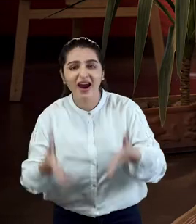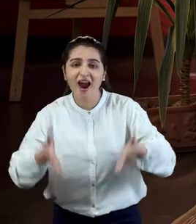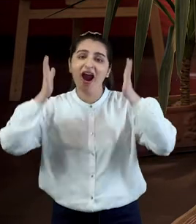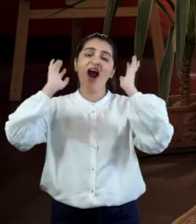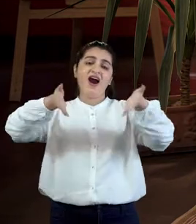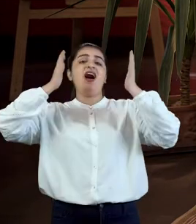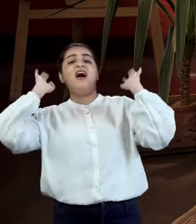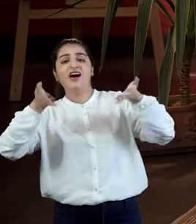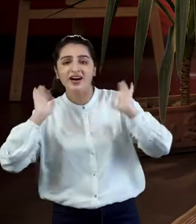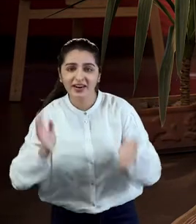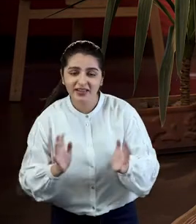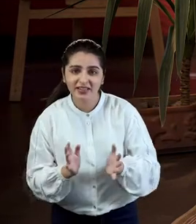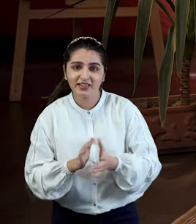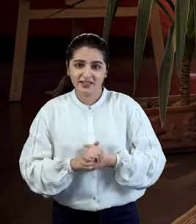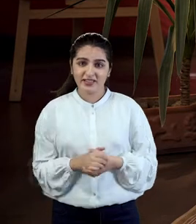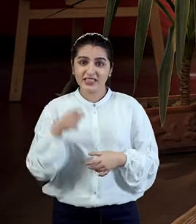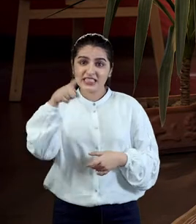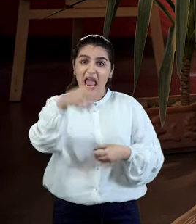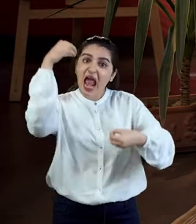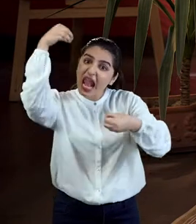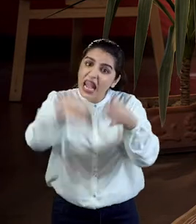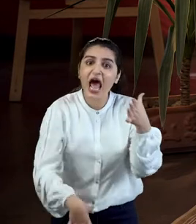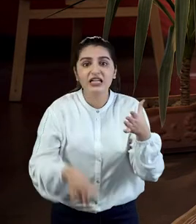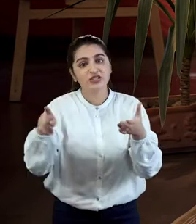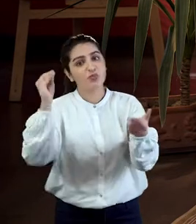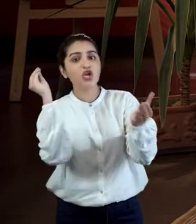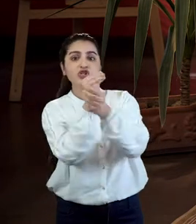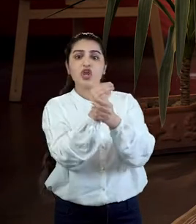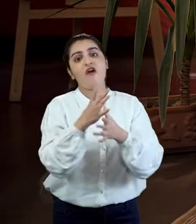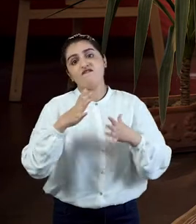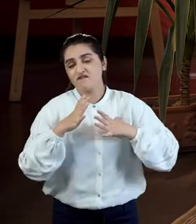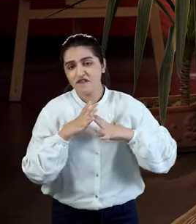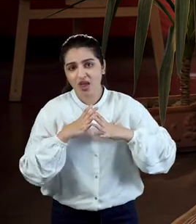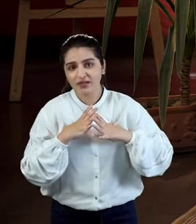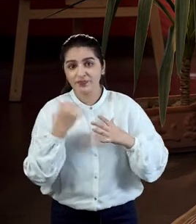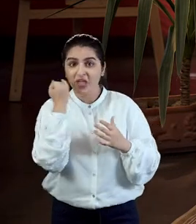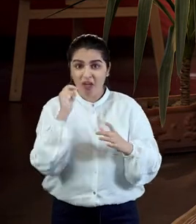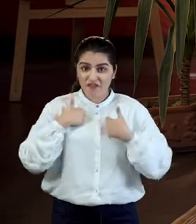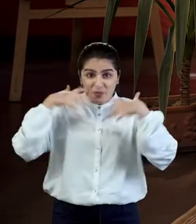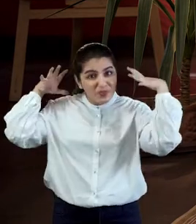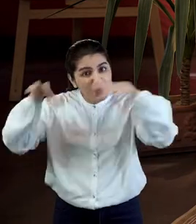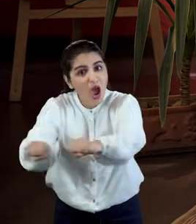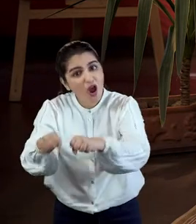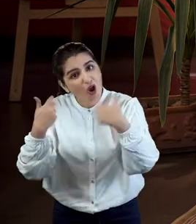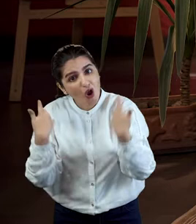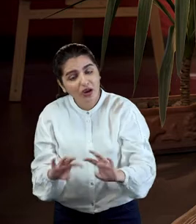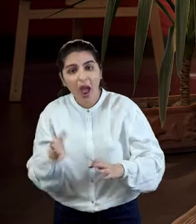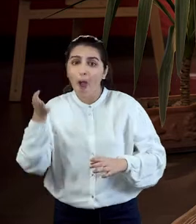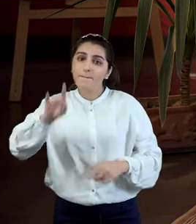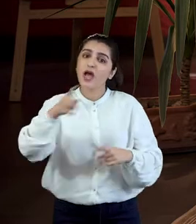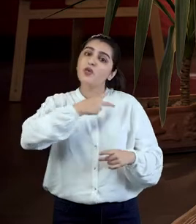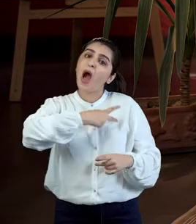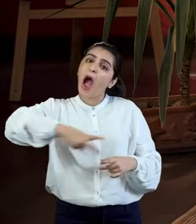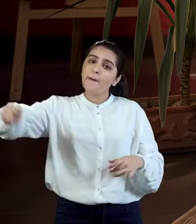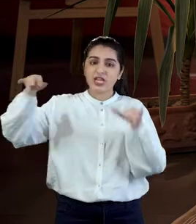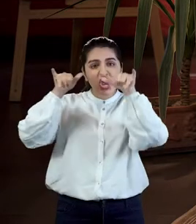laugh. "This is your last chance," he said. "If I catch you this time, you must